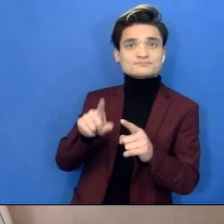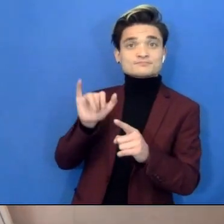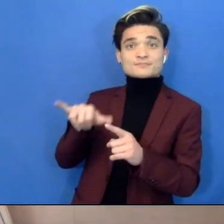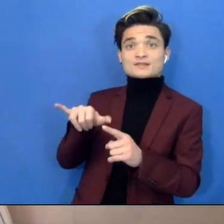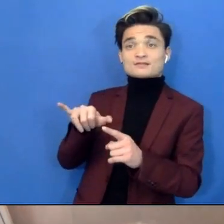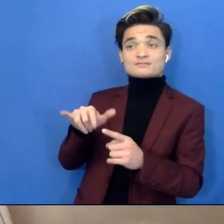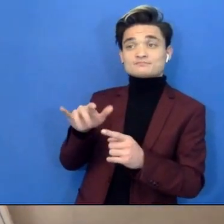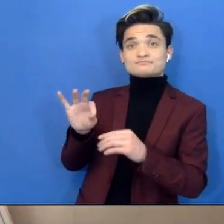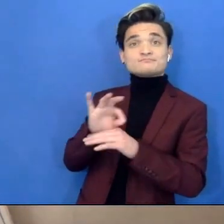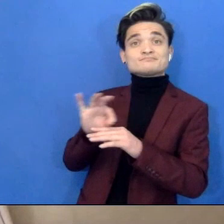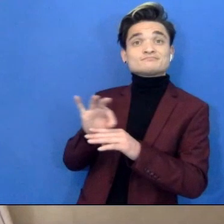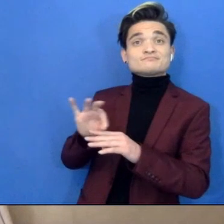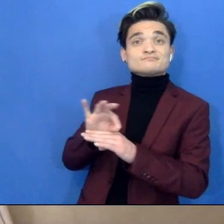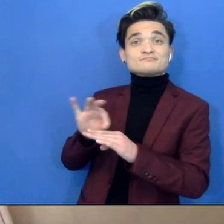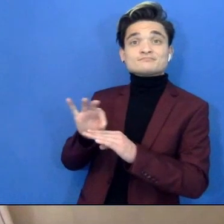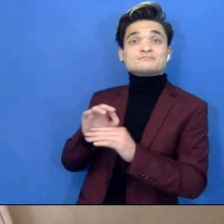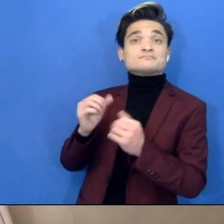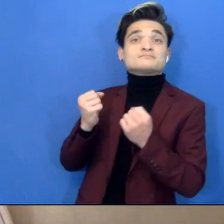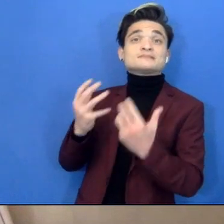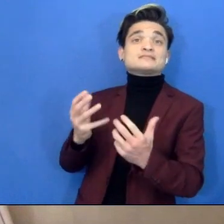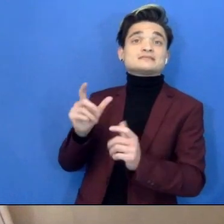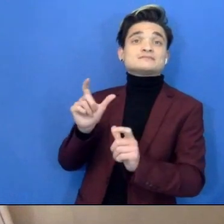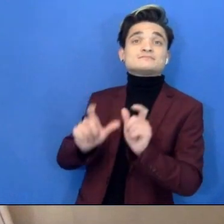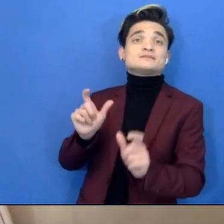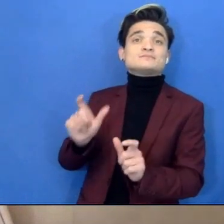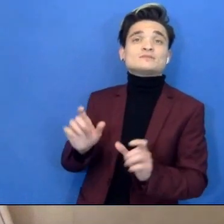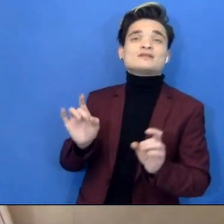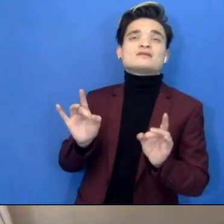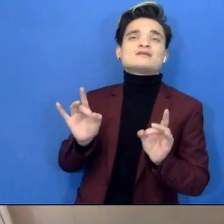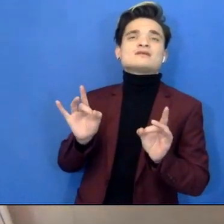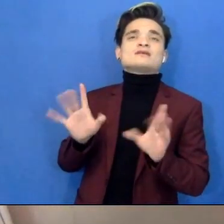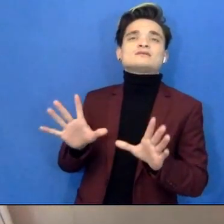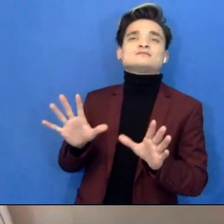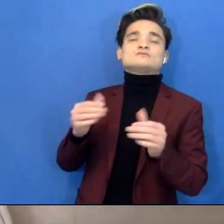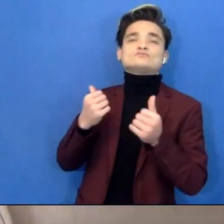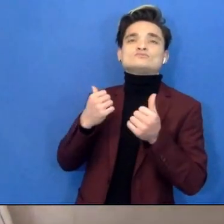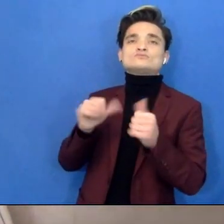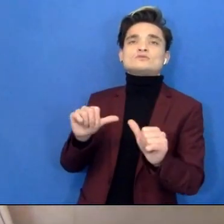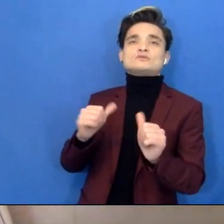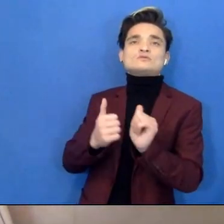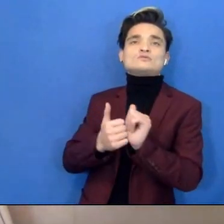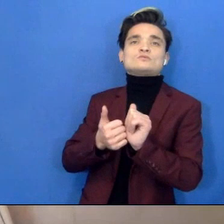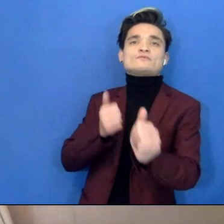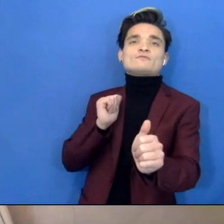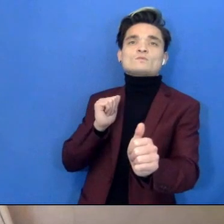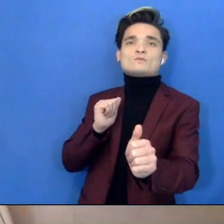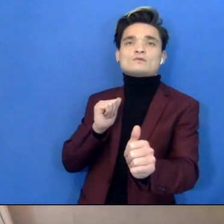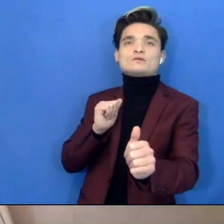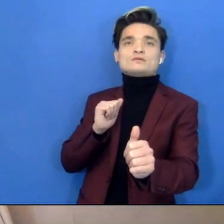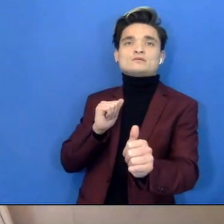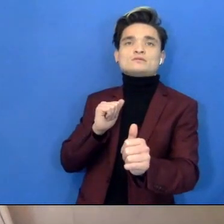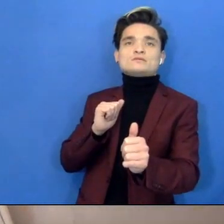people hate them. Okay, many people try to just avoid them and think, it's awful, we shouldn't use them. But if you